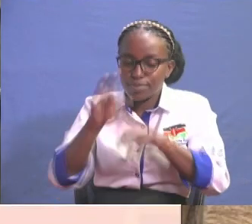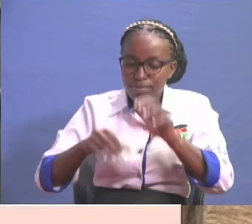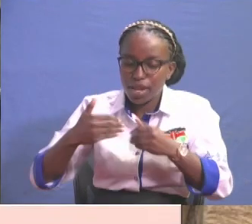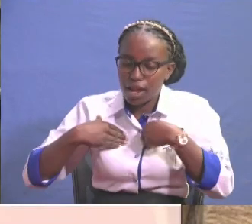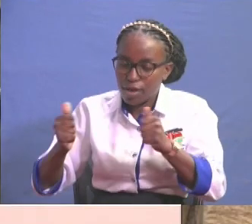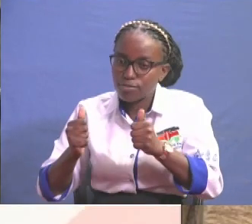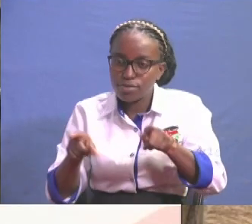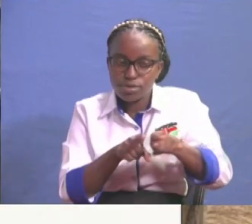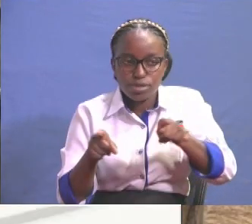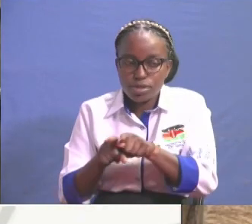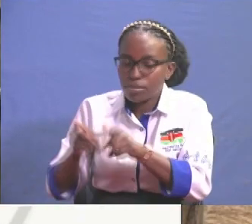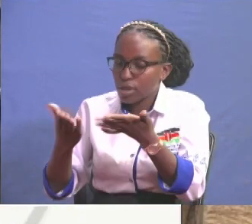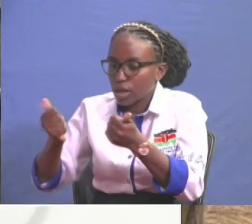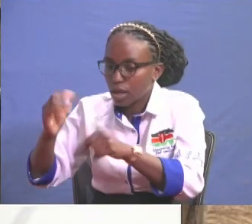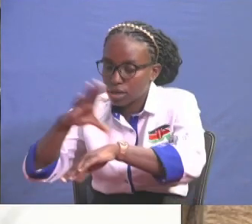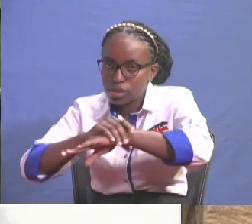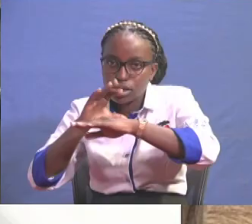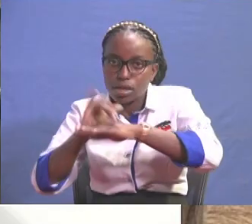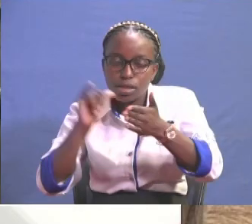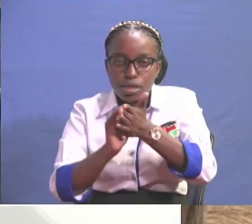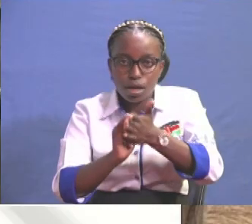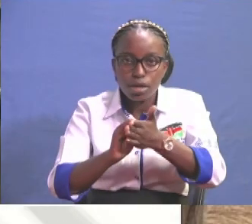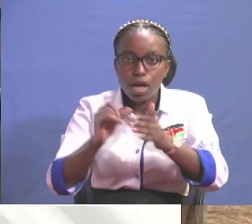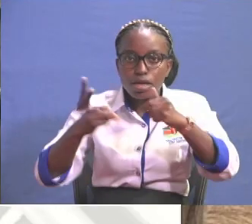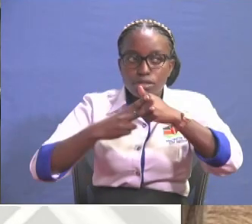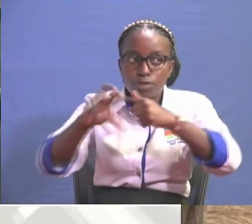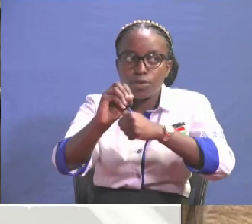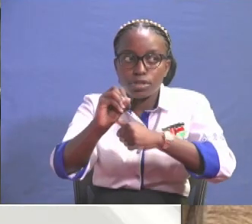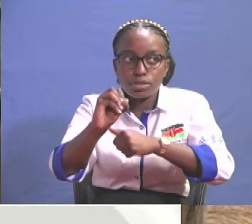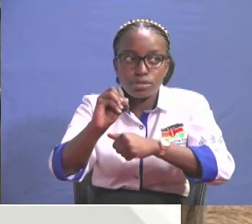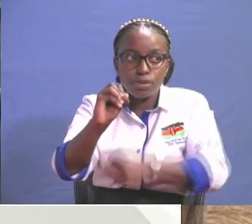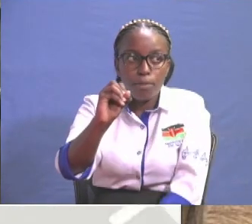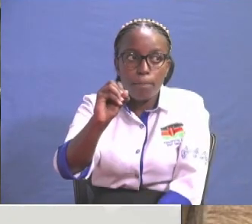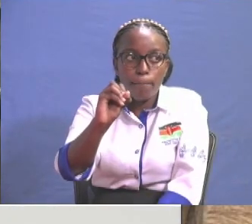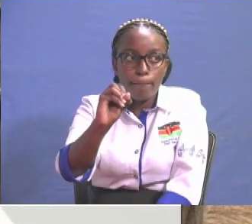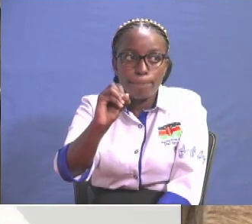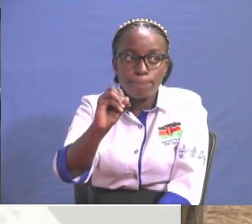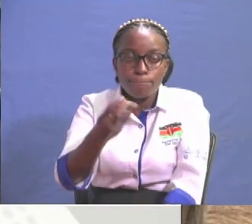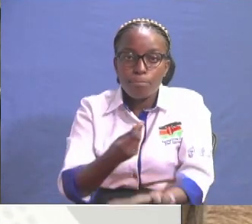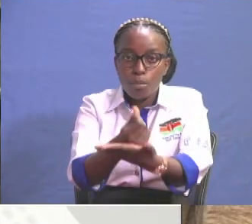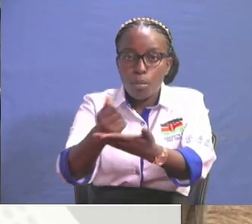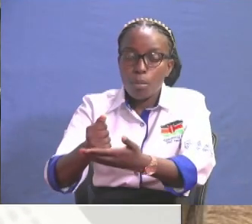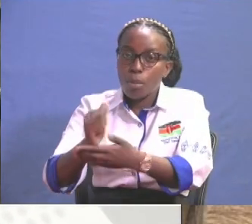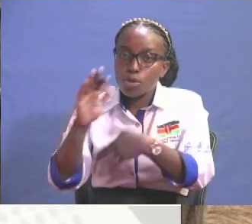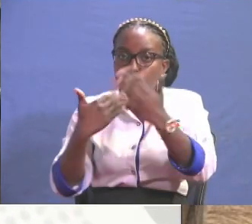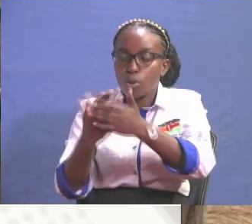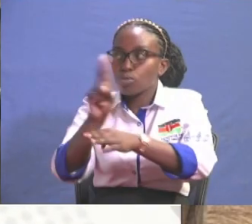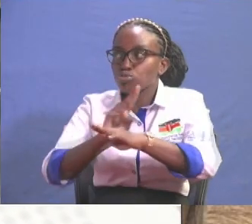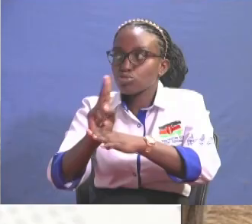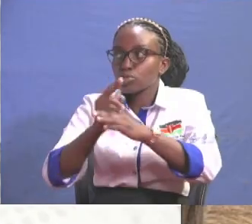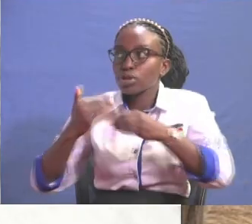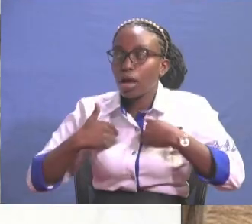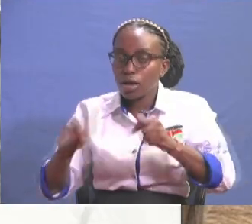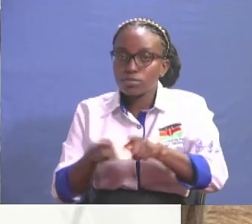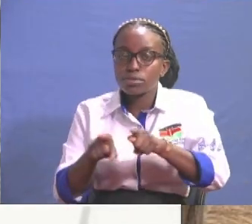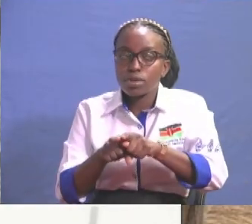basi unapata kwamba about 70% ya pesa ambazo wanatumia katika ukuzaji